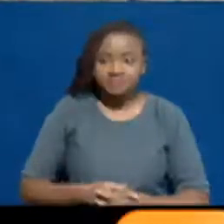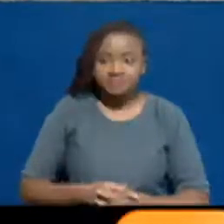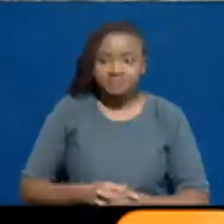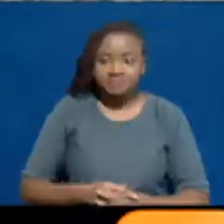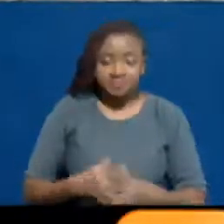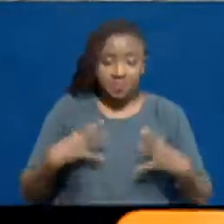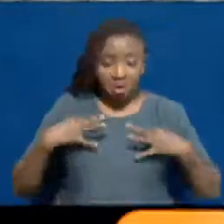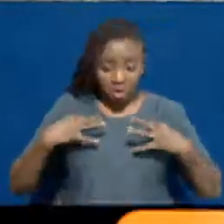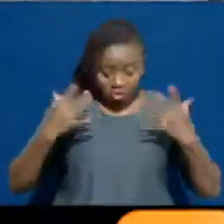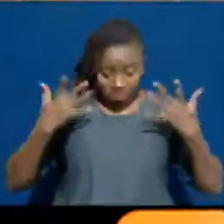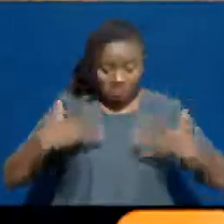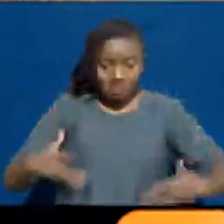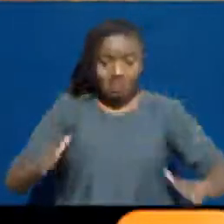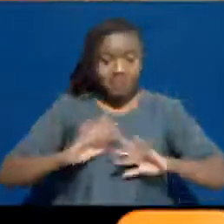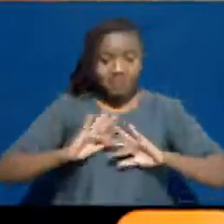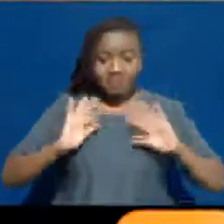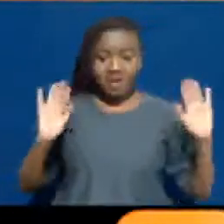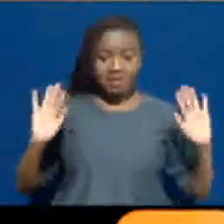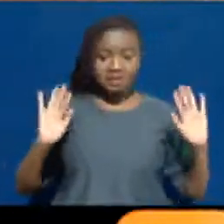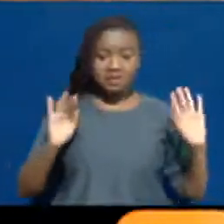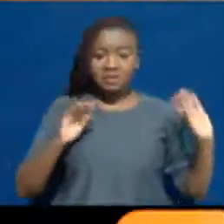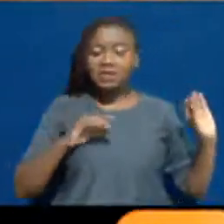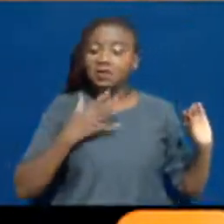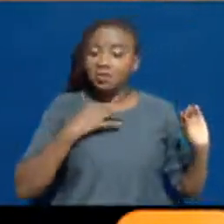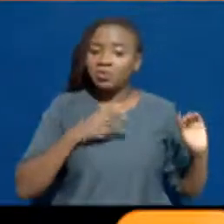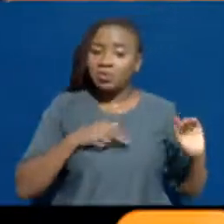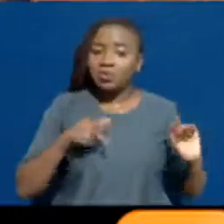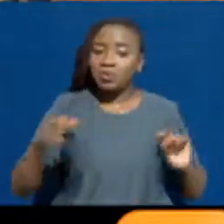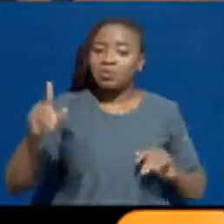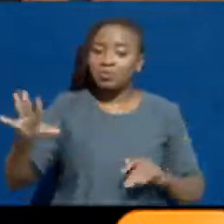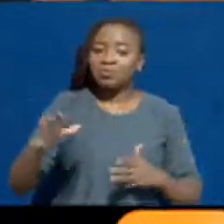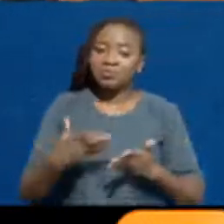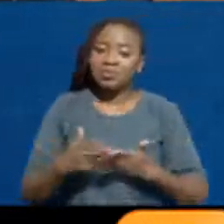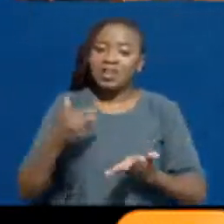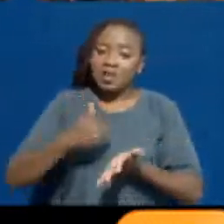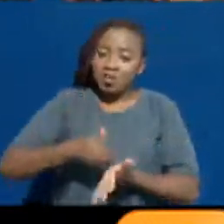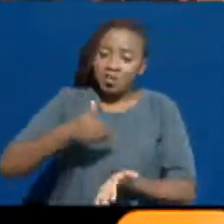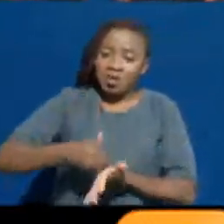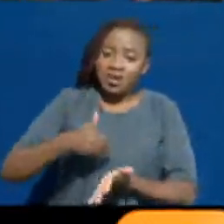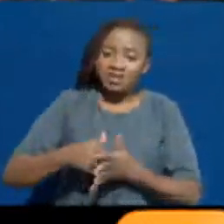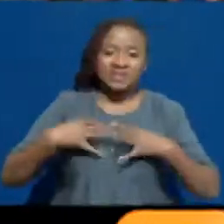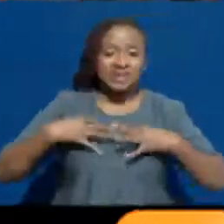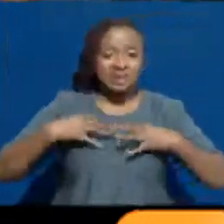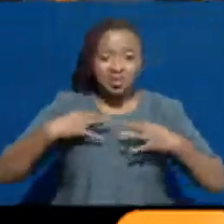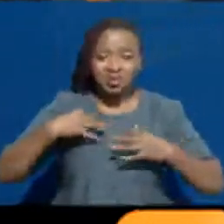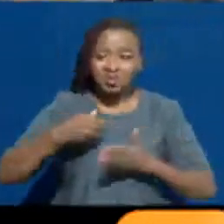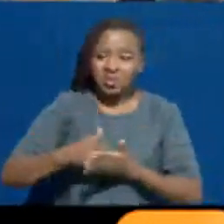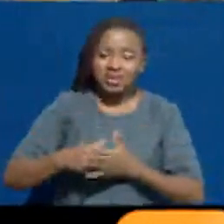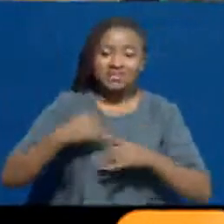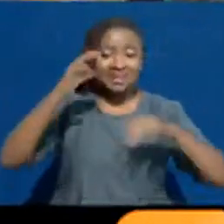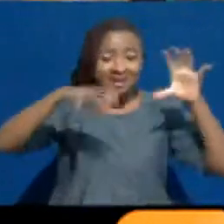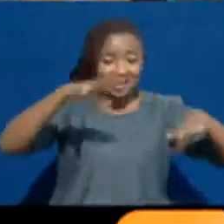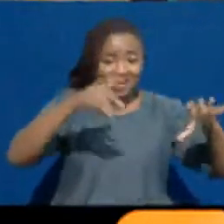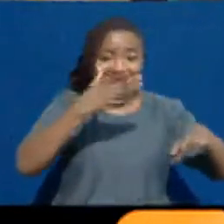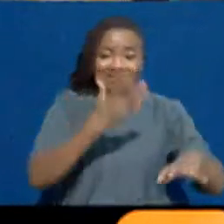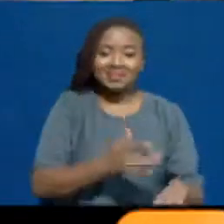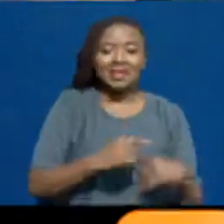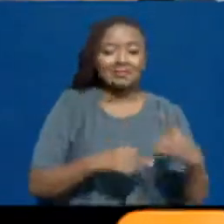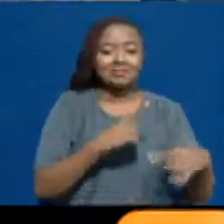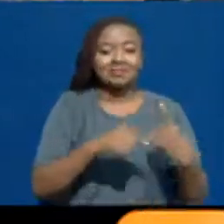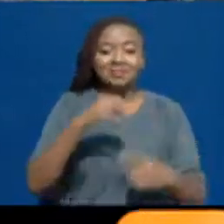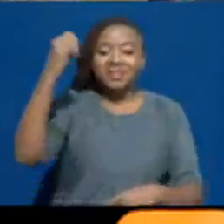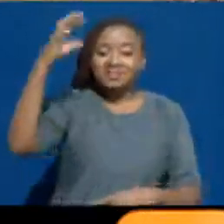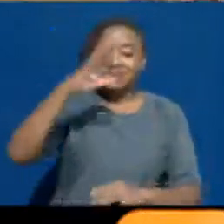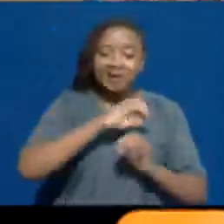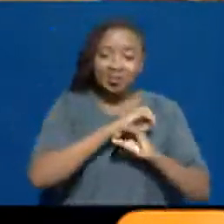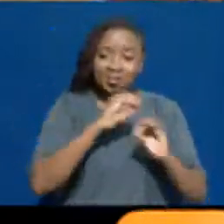of clothes they have. Yeah. So get to the other end, you're wet, and the rains are continuing. So this is the situation. Look at what